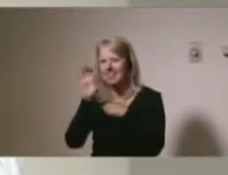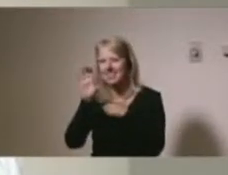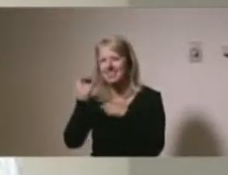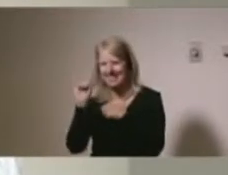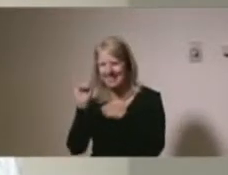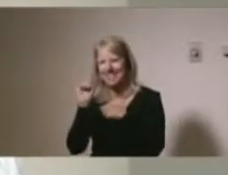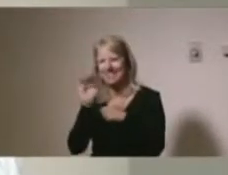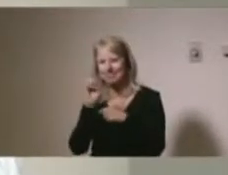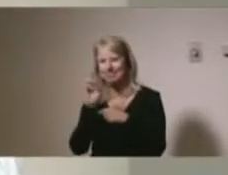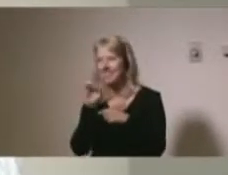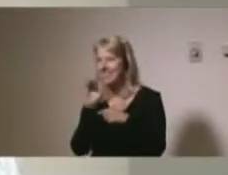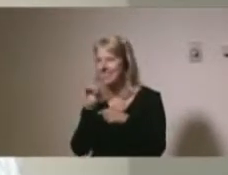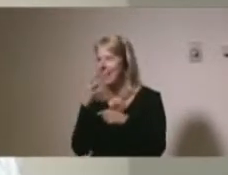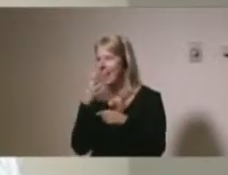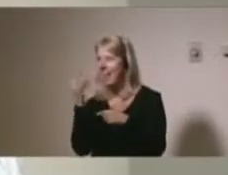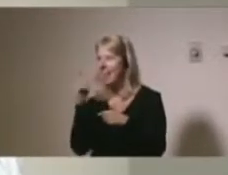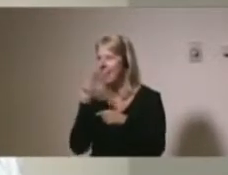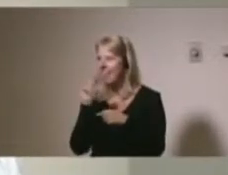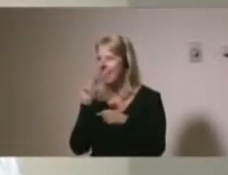and